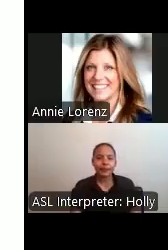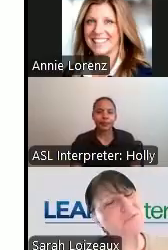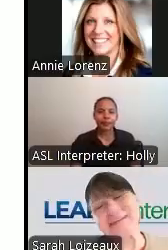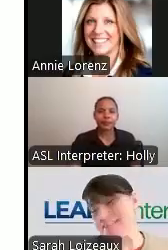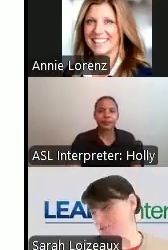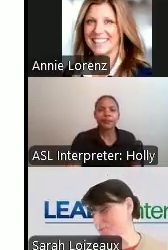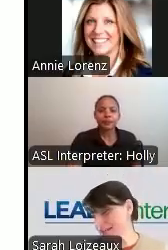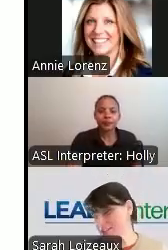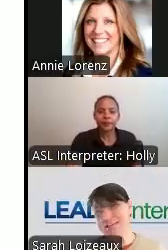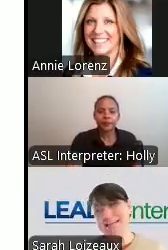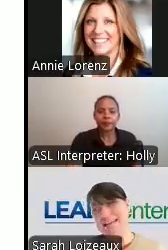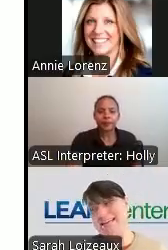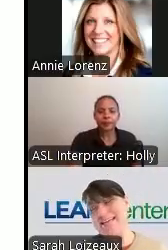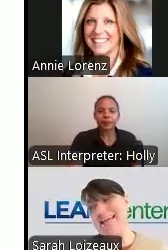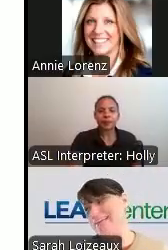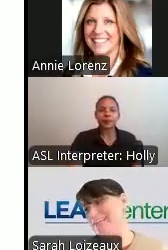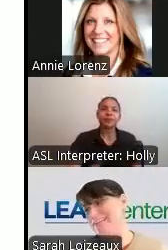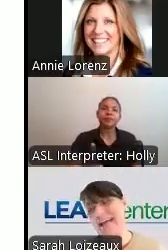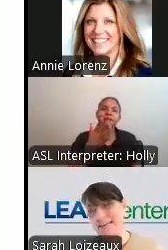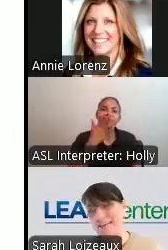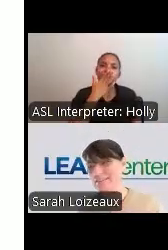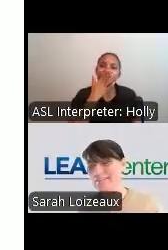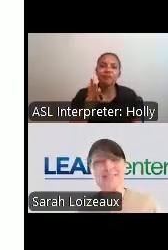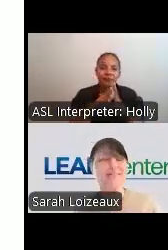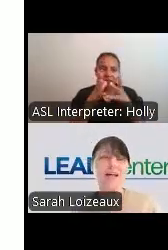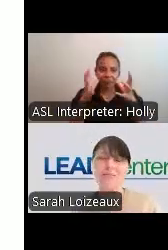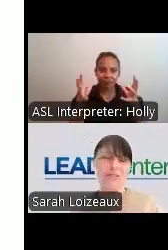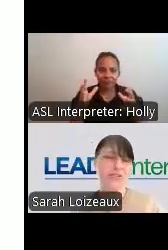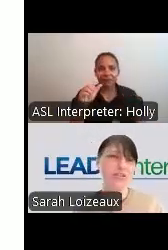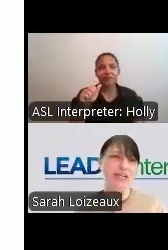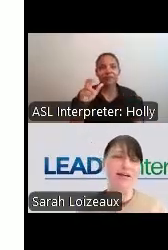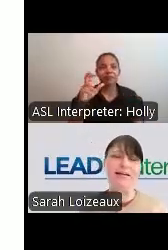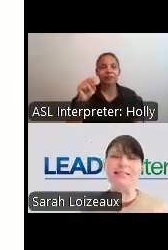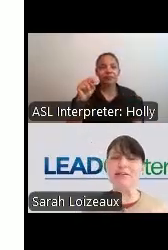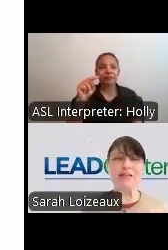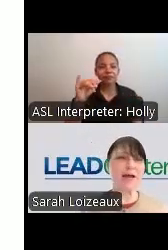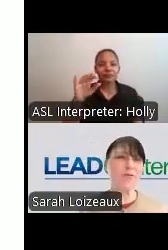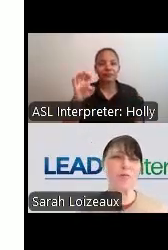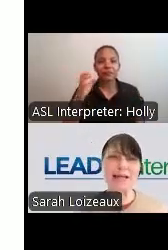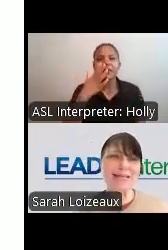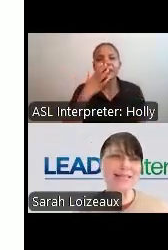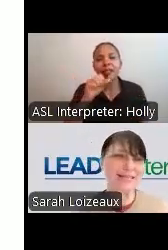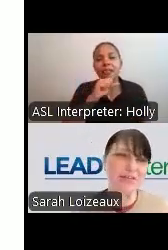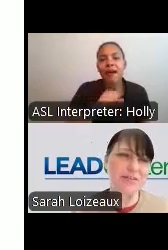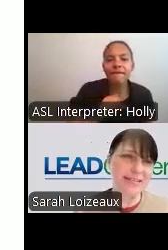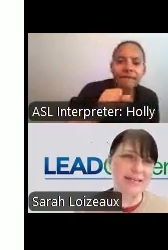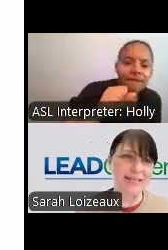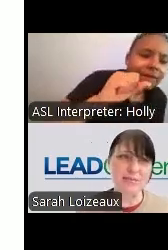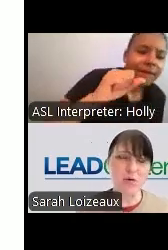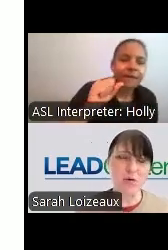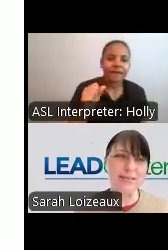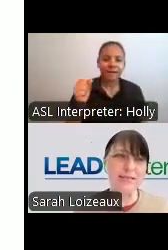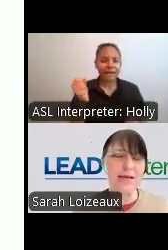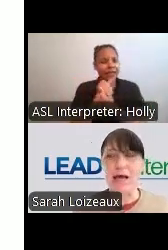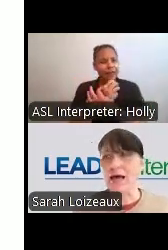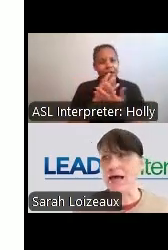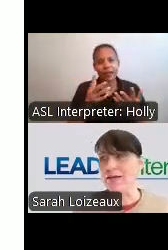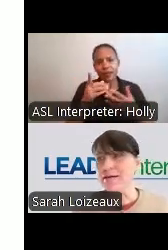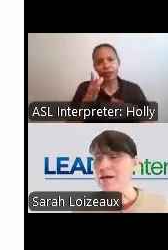Thank you so much, Annie. And I love what you shared, especially about normalizing services and